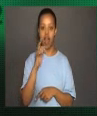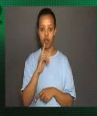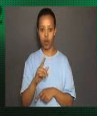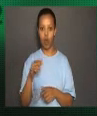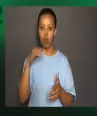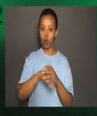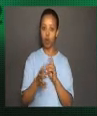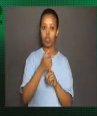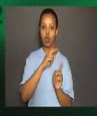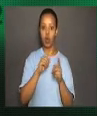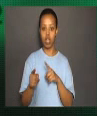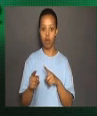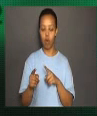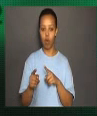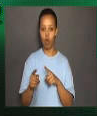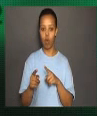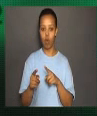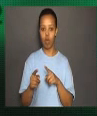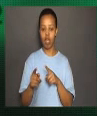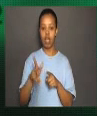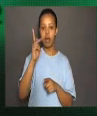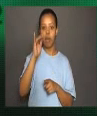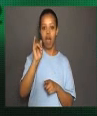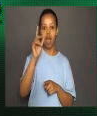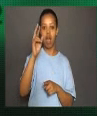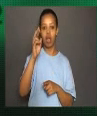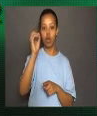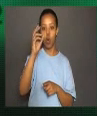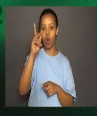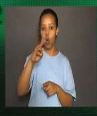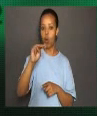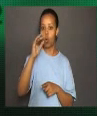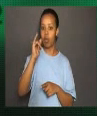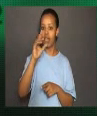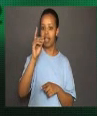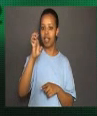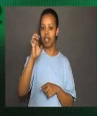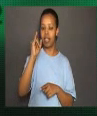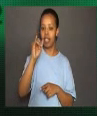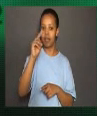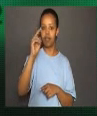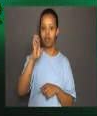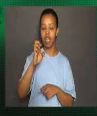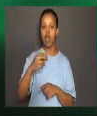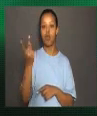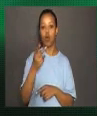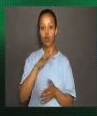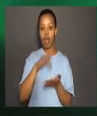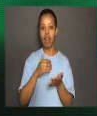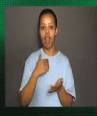consists of a pyrimidine imidazole ring system with conjugated double bonds.